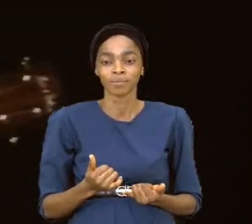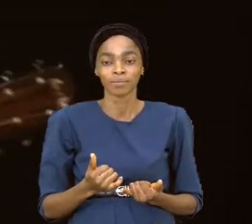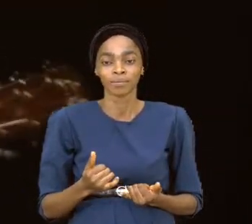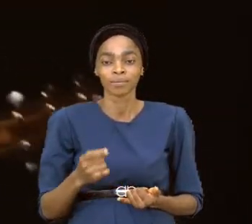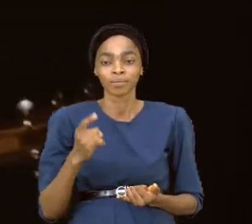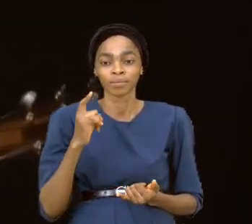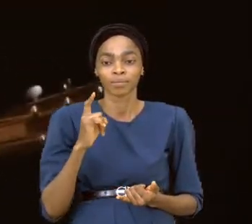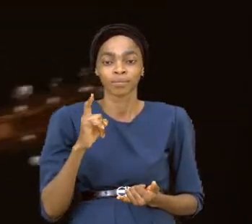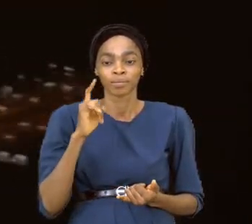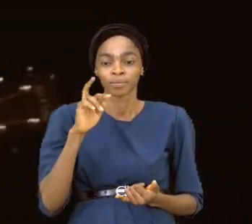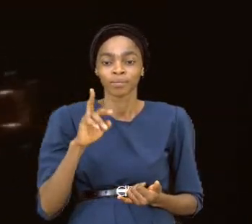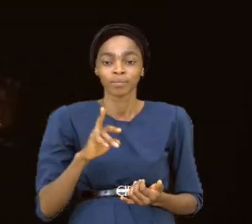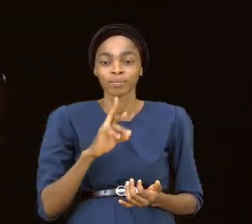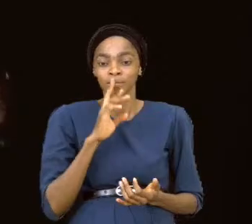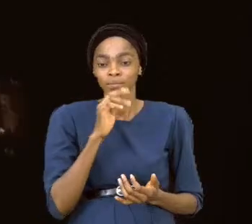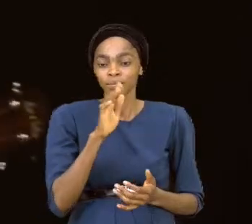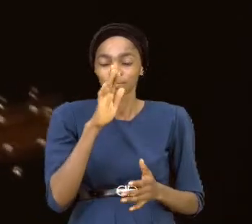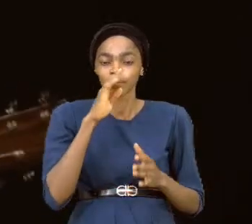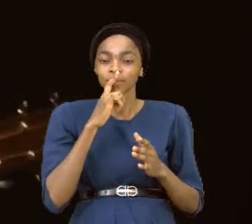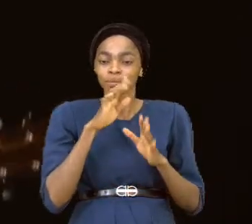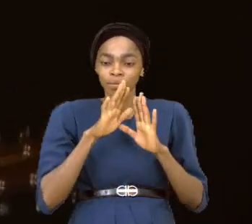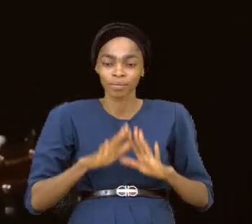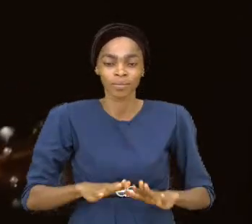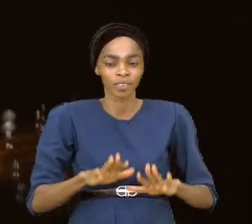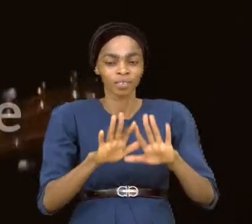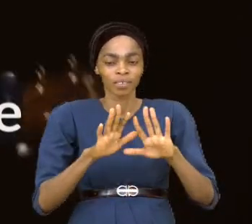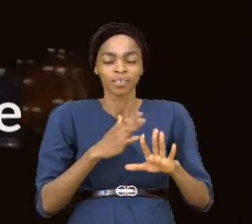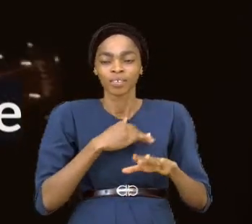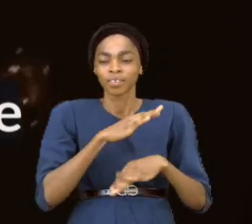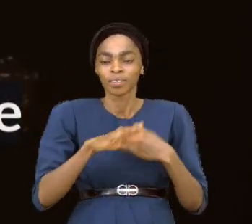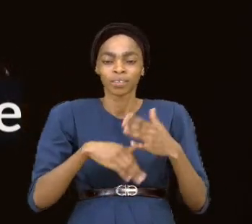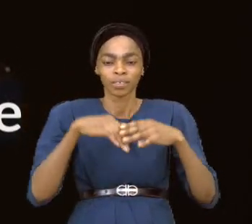You silence fear and all shame.